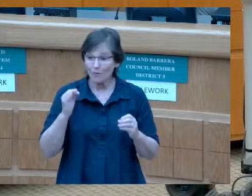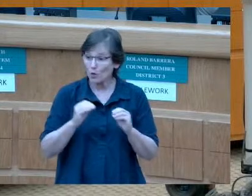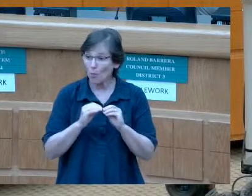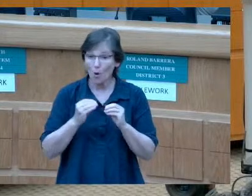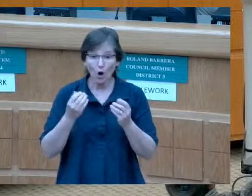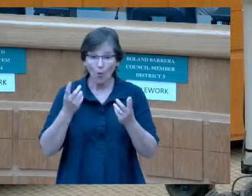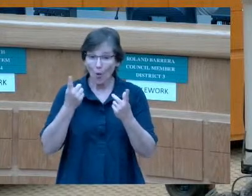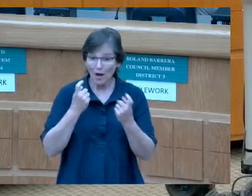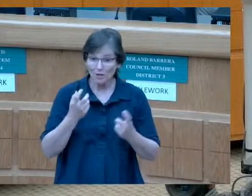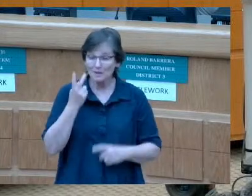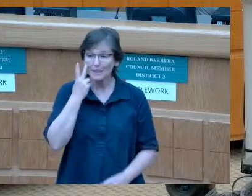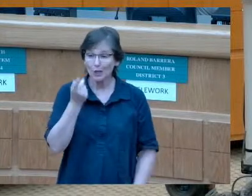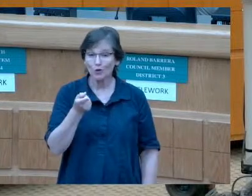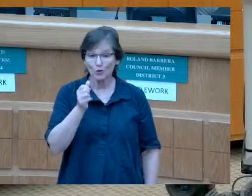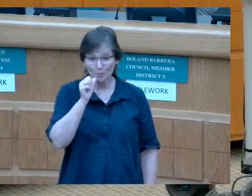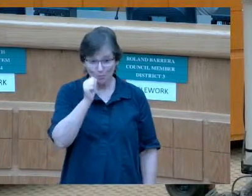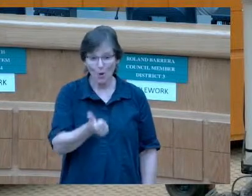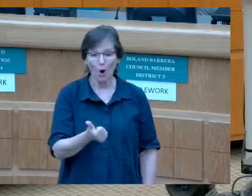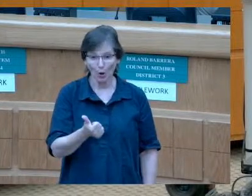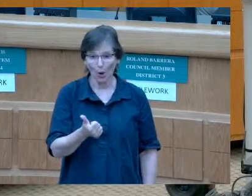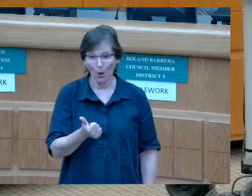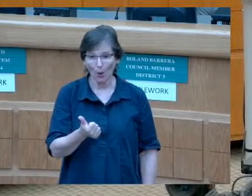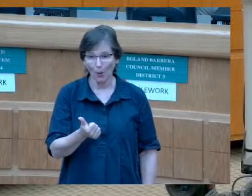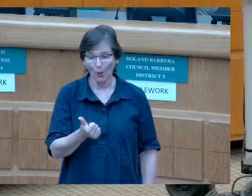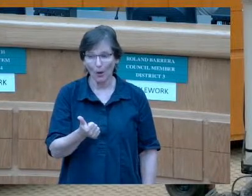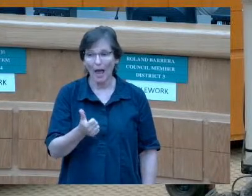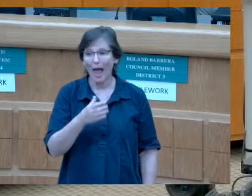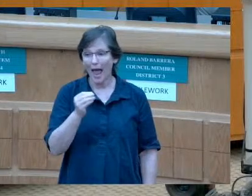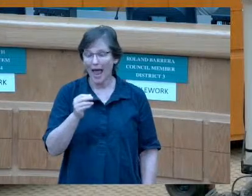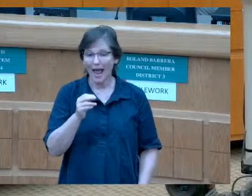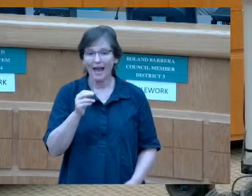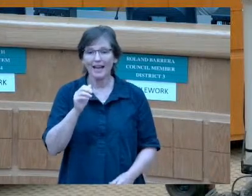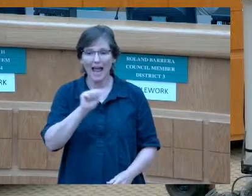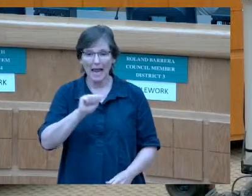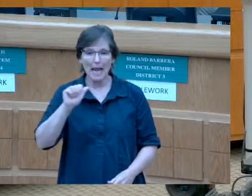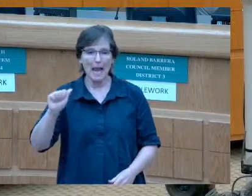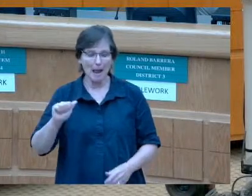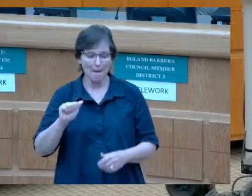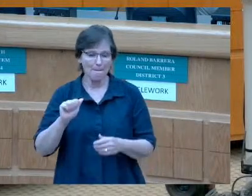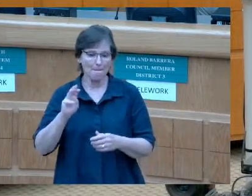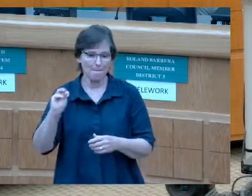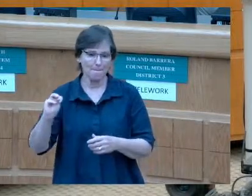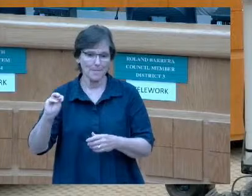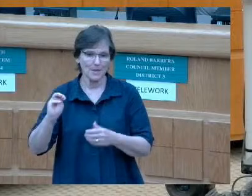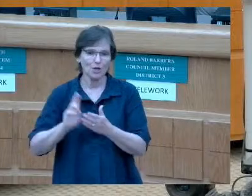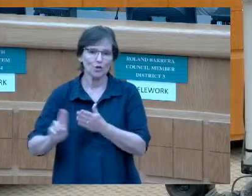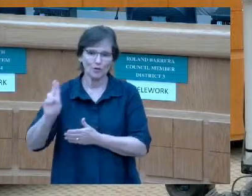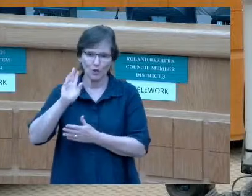see you tomorrow, and A&M Corpus Christi will be making their presentation. Thank you.